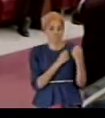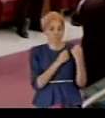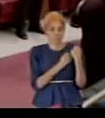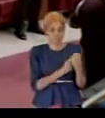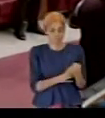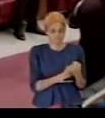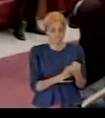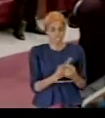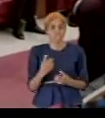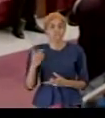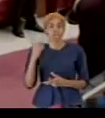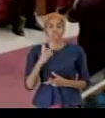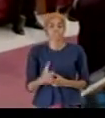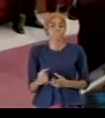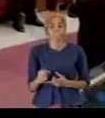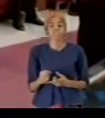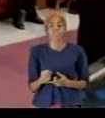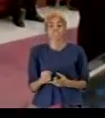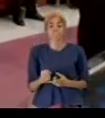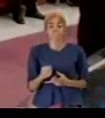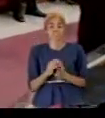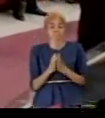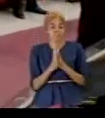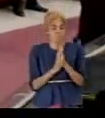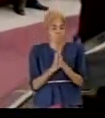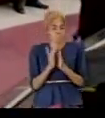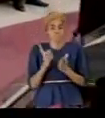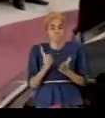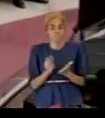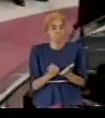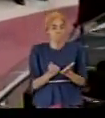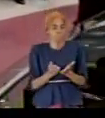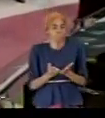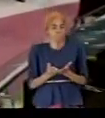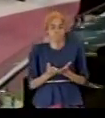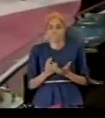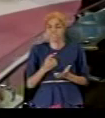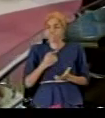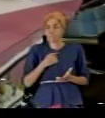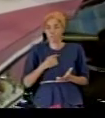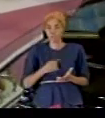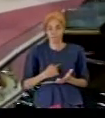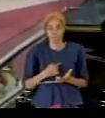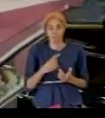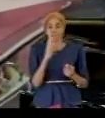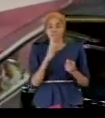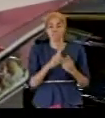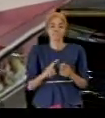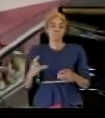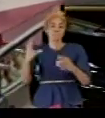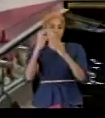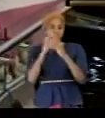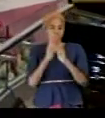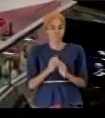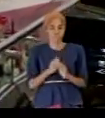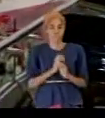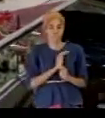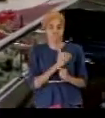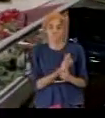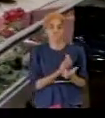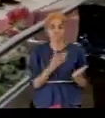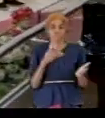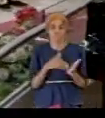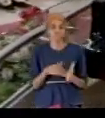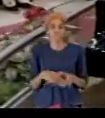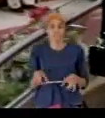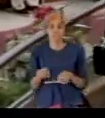passion, the compassion, the vision, the zeal, and the fire to win souls again as you were